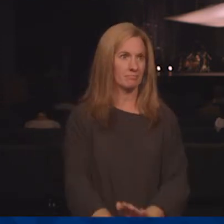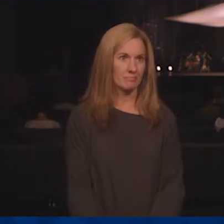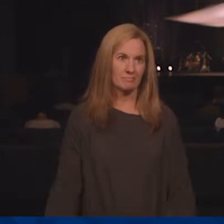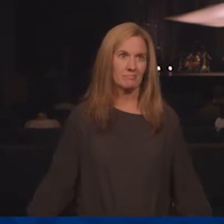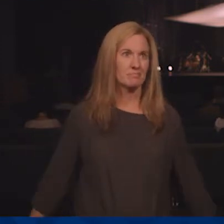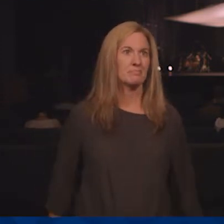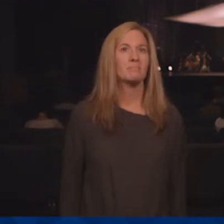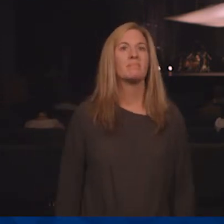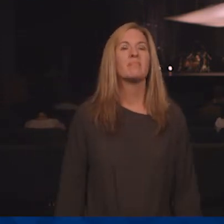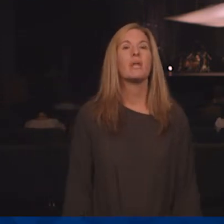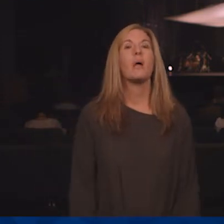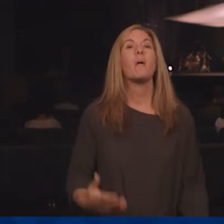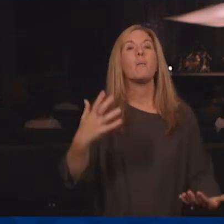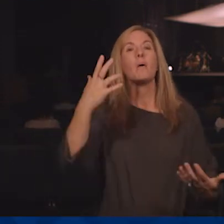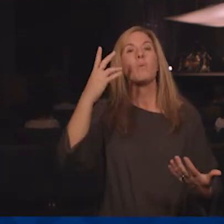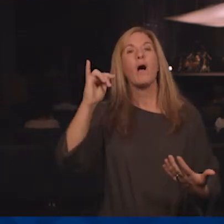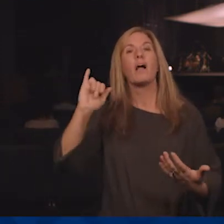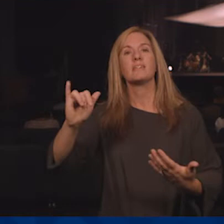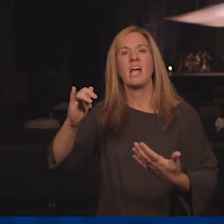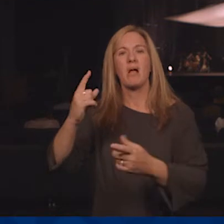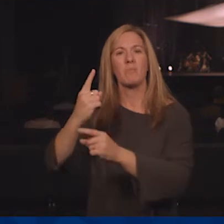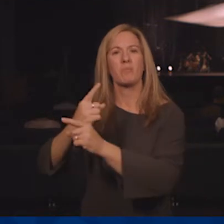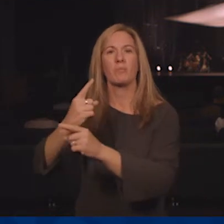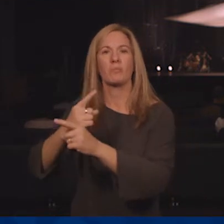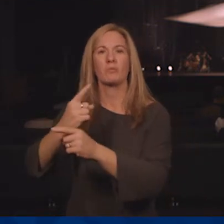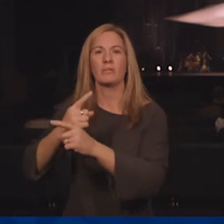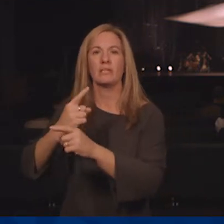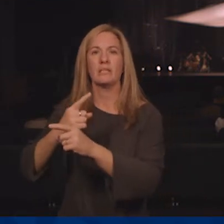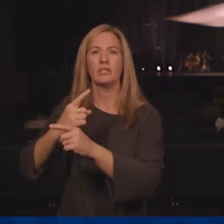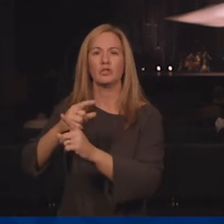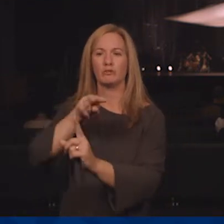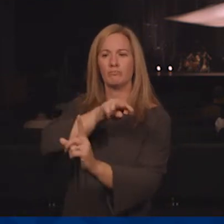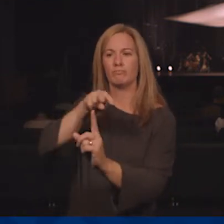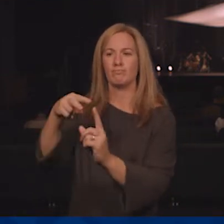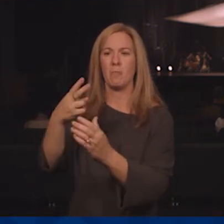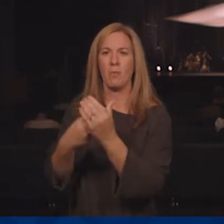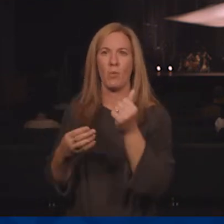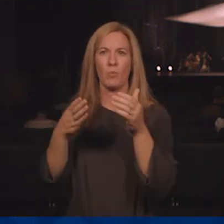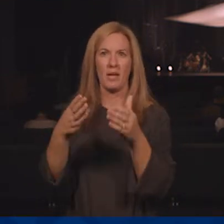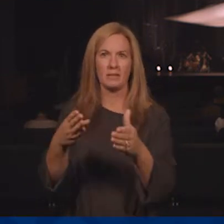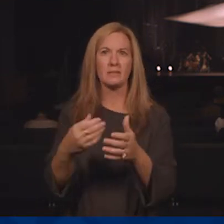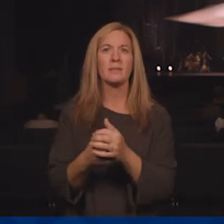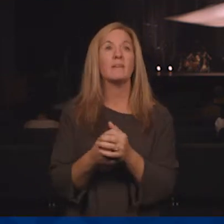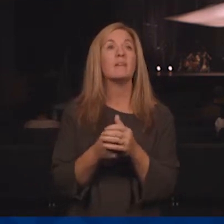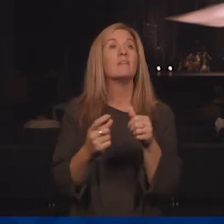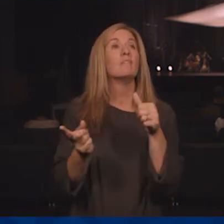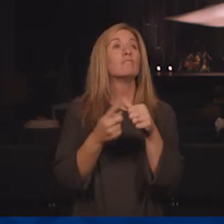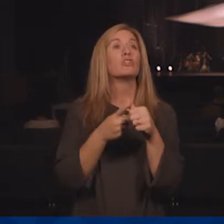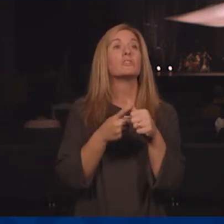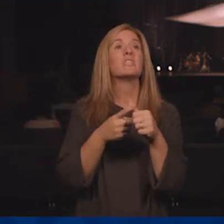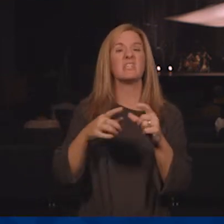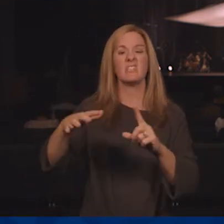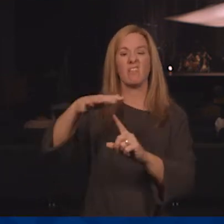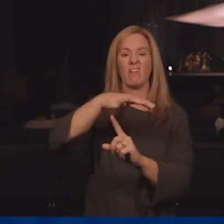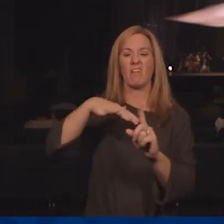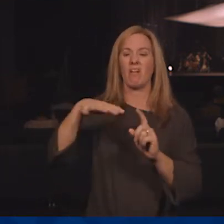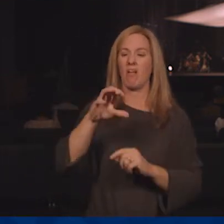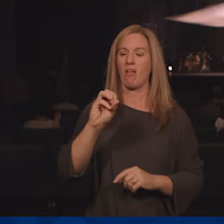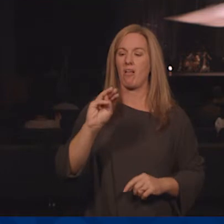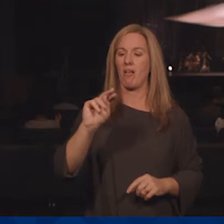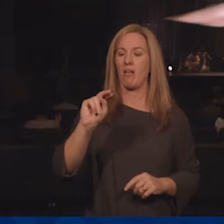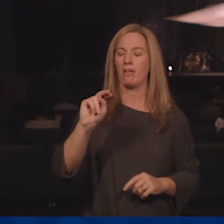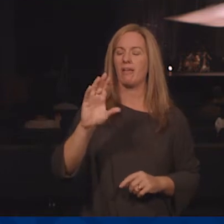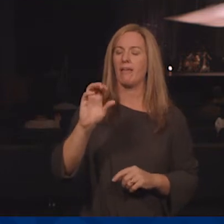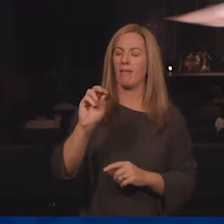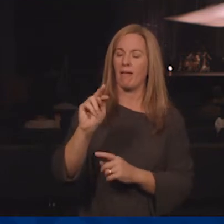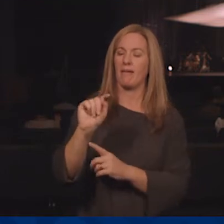Here's why this is valid. First of all, it's context. Do you guys remember who James was written to? What was the bigger